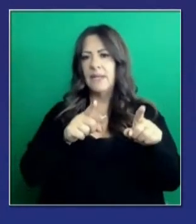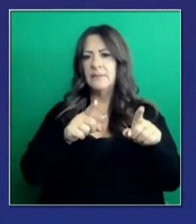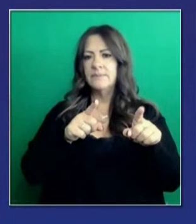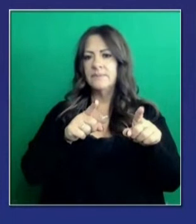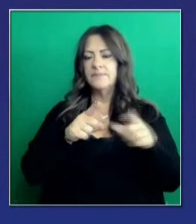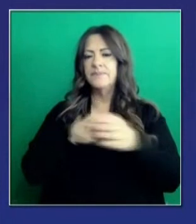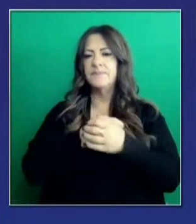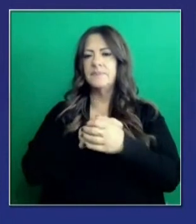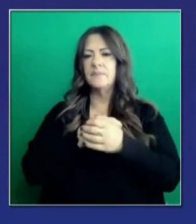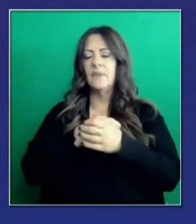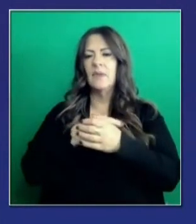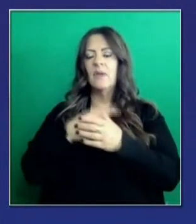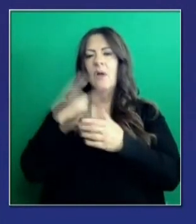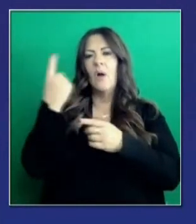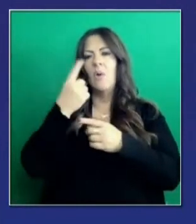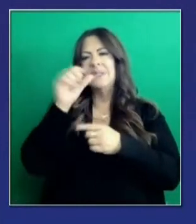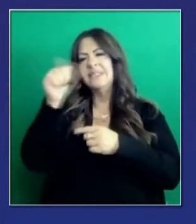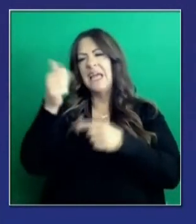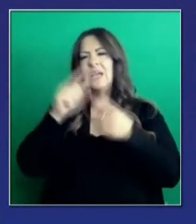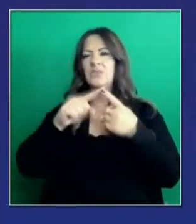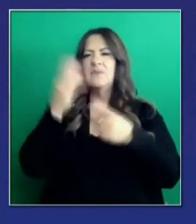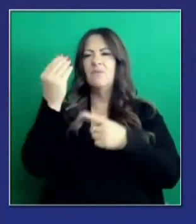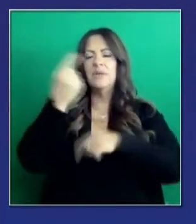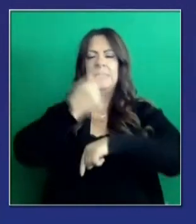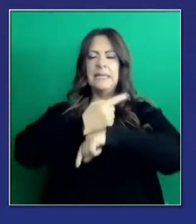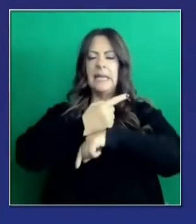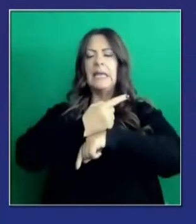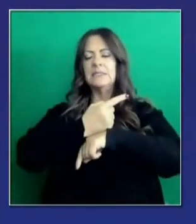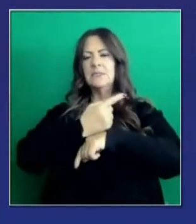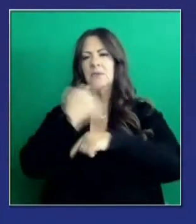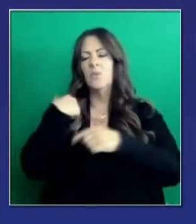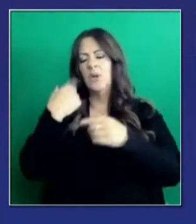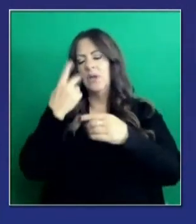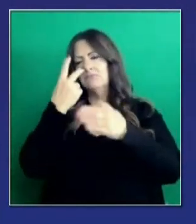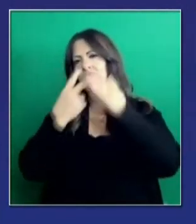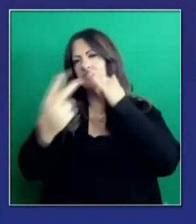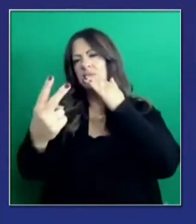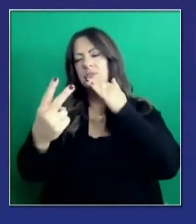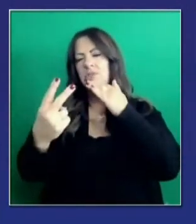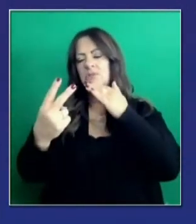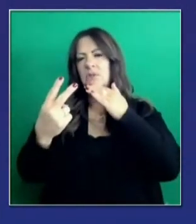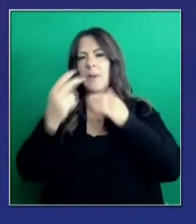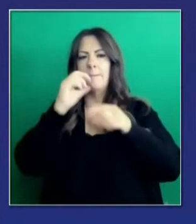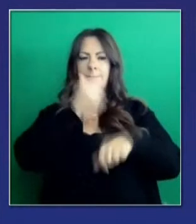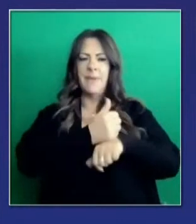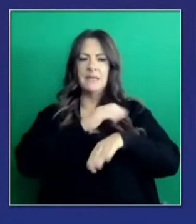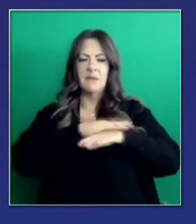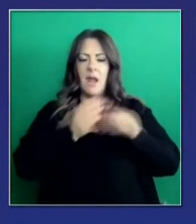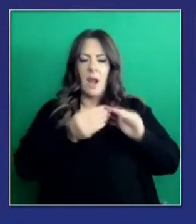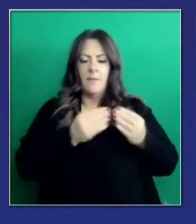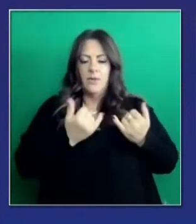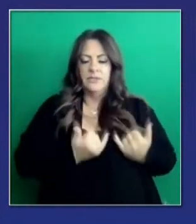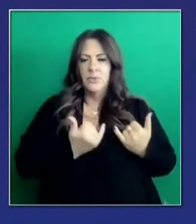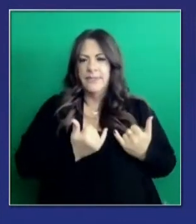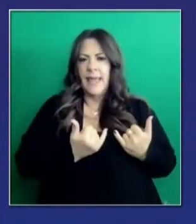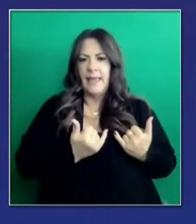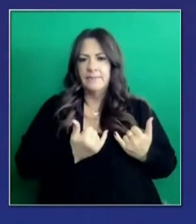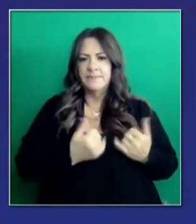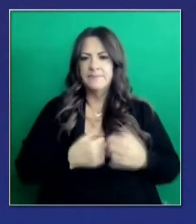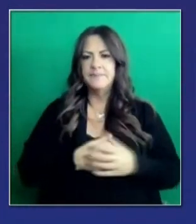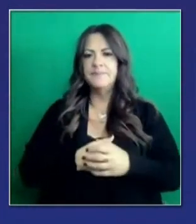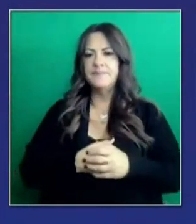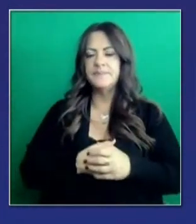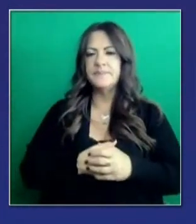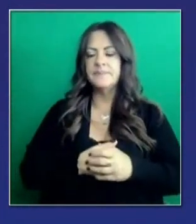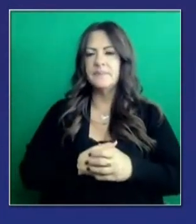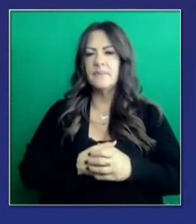14 days that give us the confidence today around what those hospital projections would be. Again, the